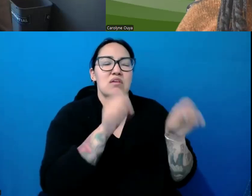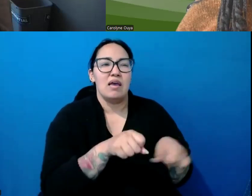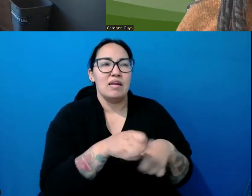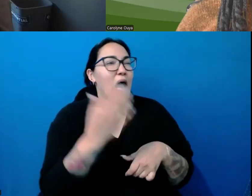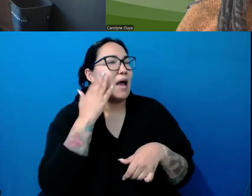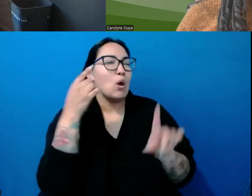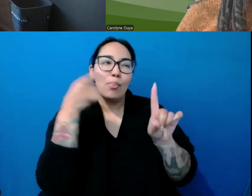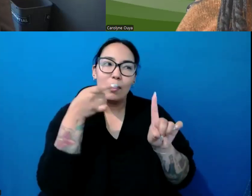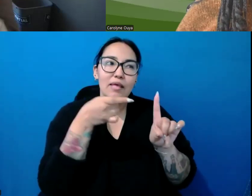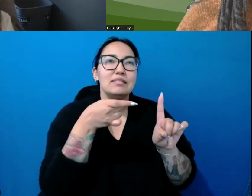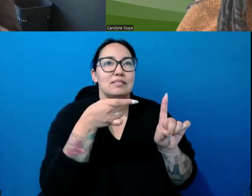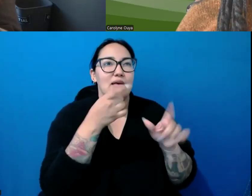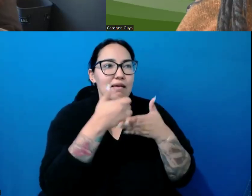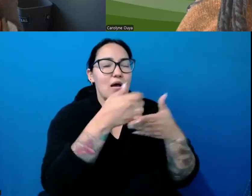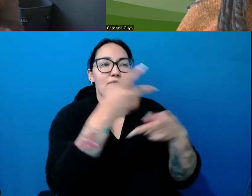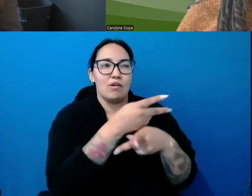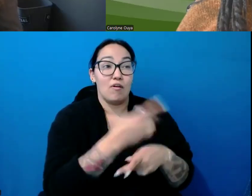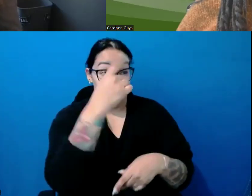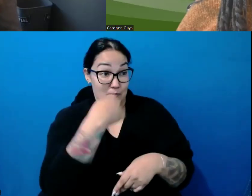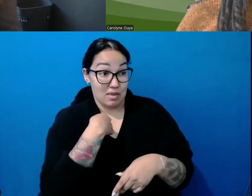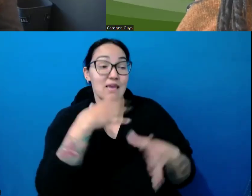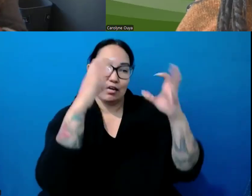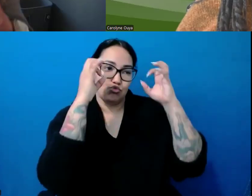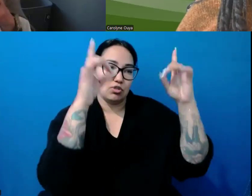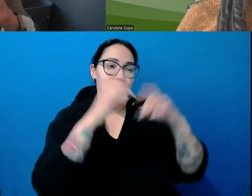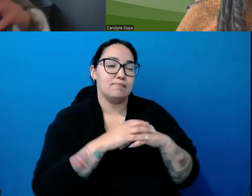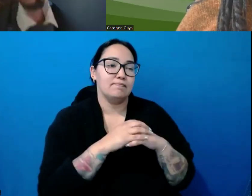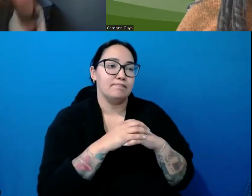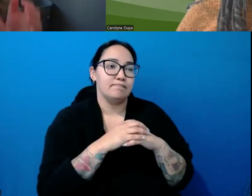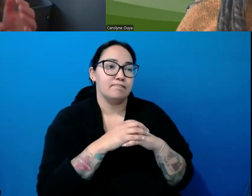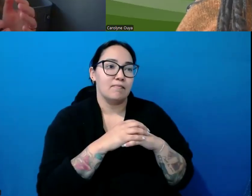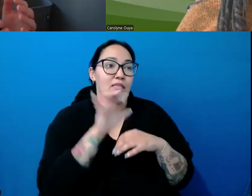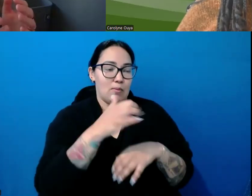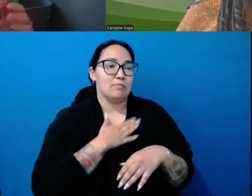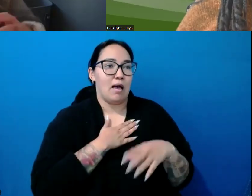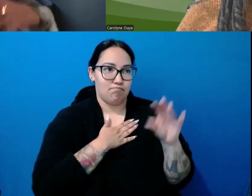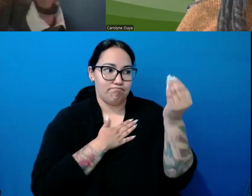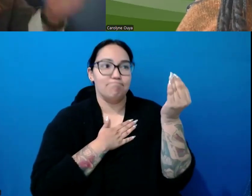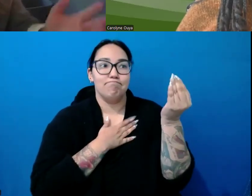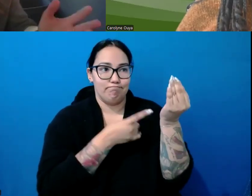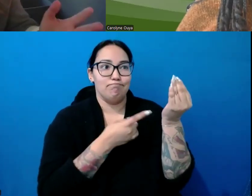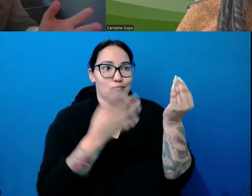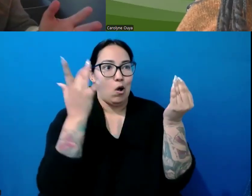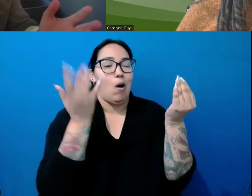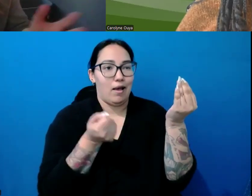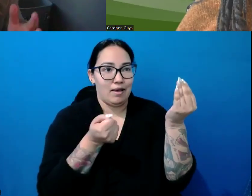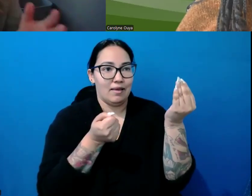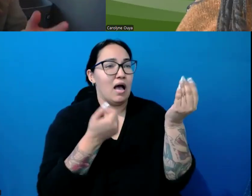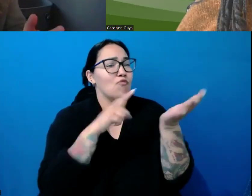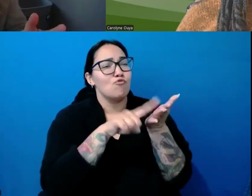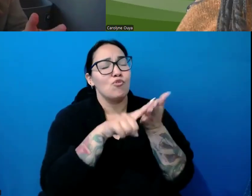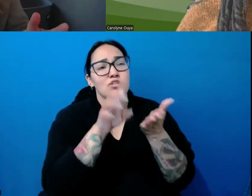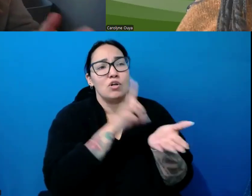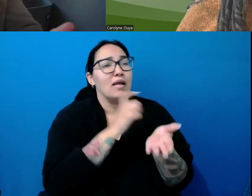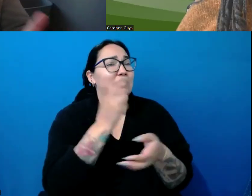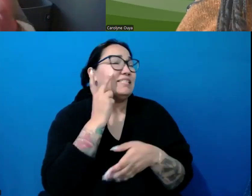I know I could help figure out. For me, it was education. I was this forensic doctor. I didn't see kids long